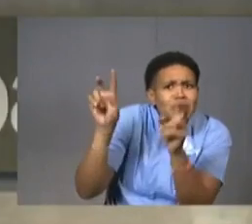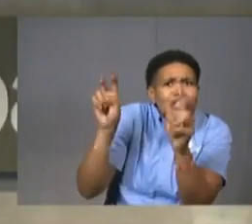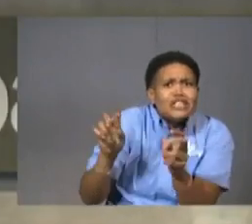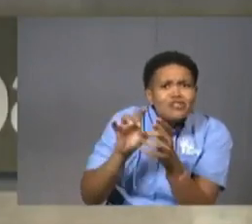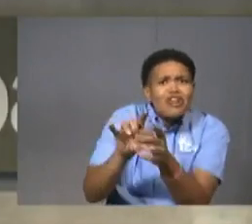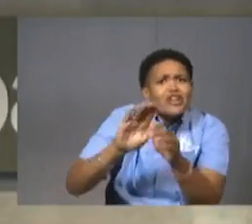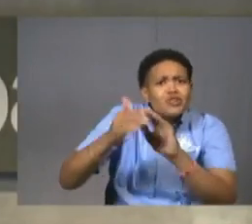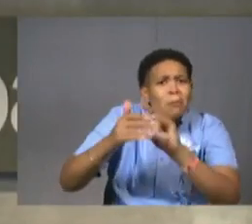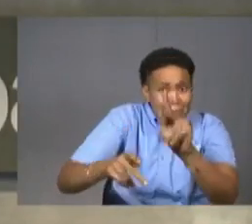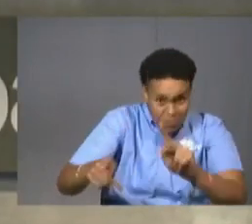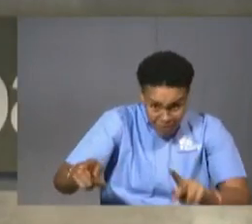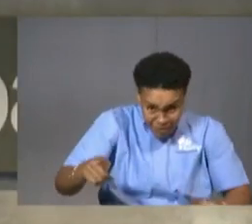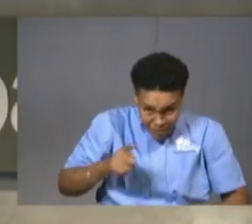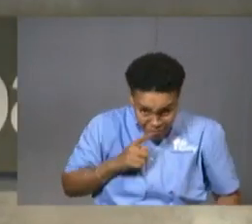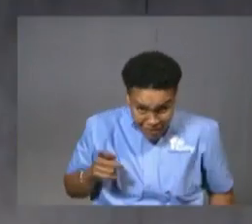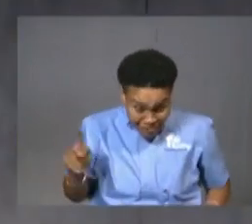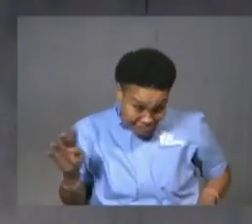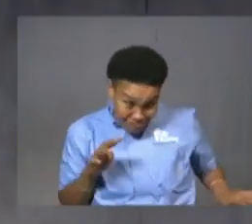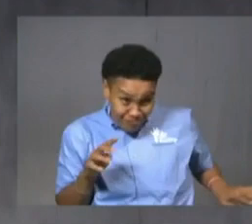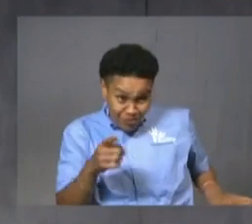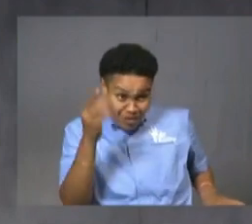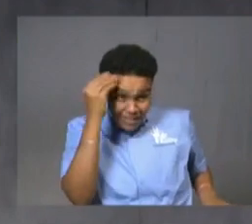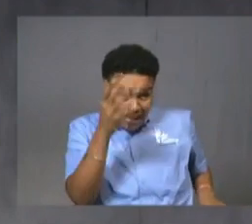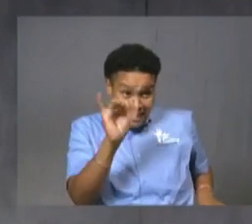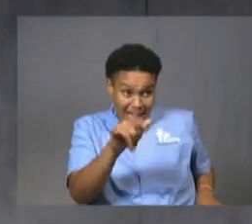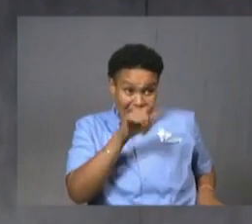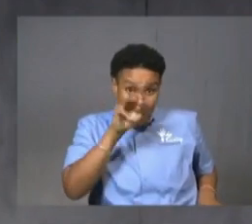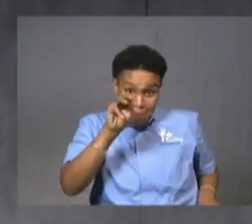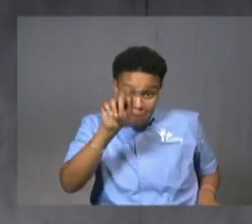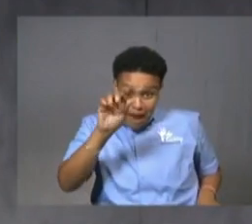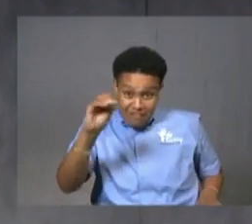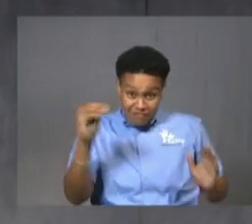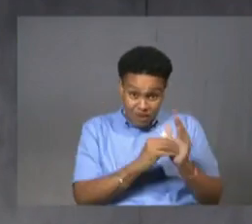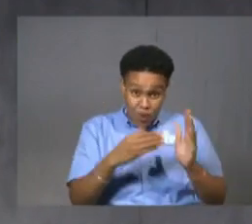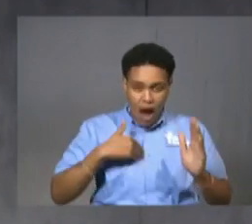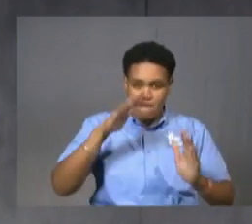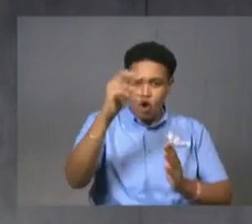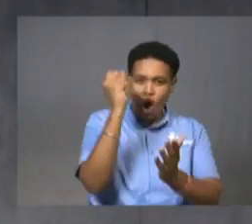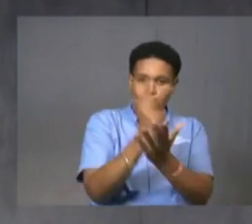people? And will you tell us whether or not that manifesto had your approval?